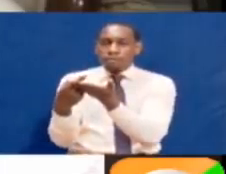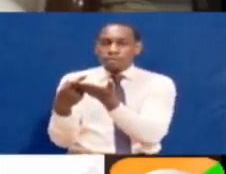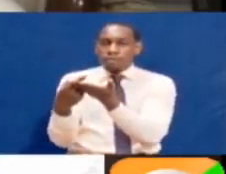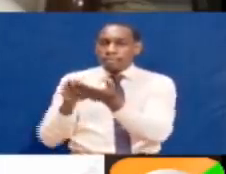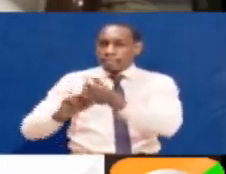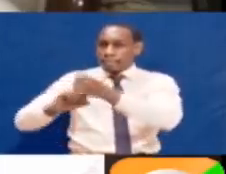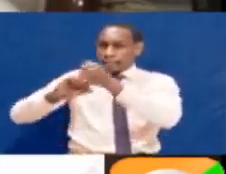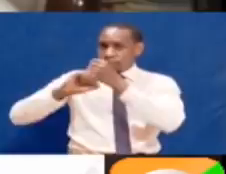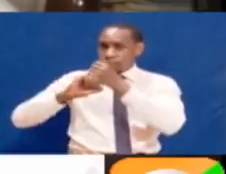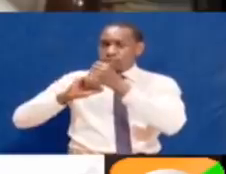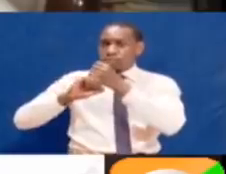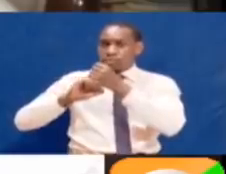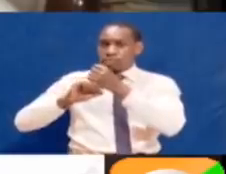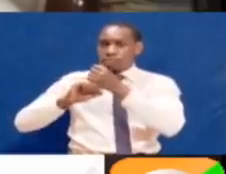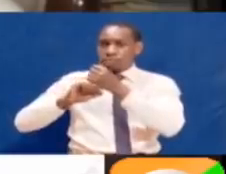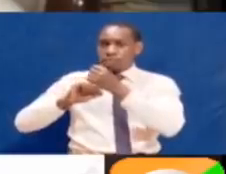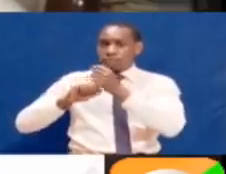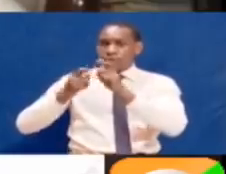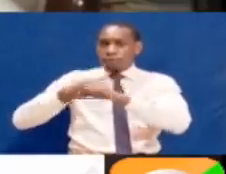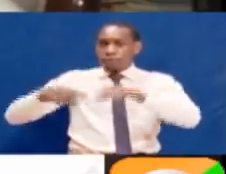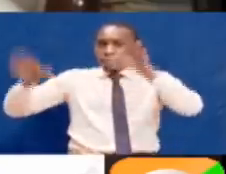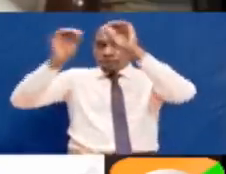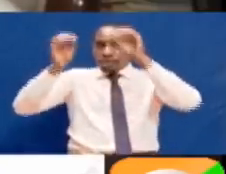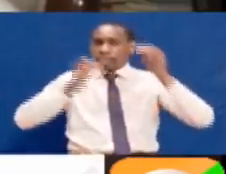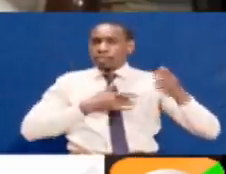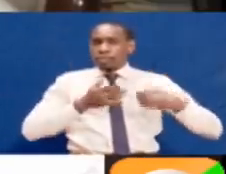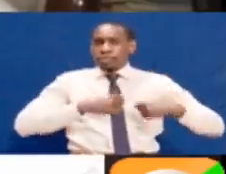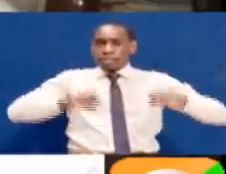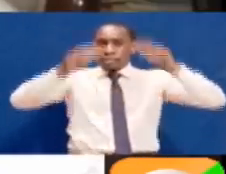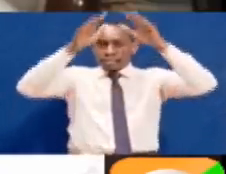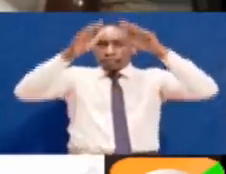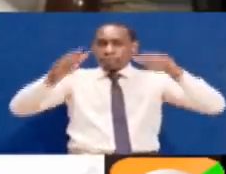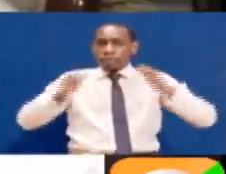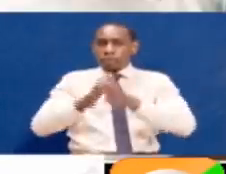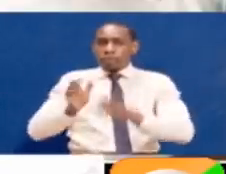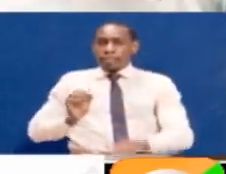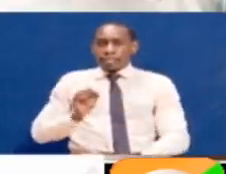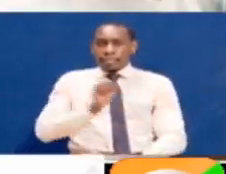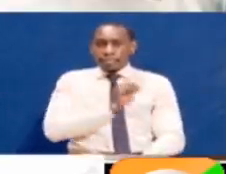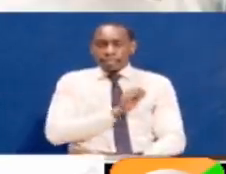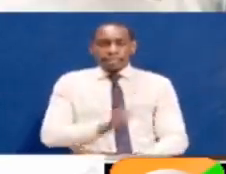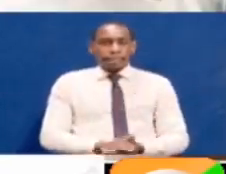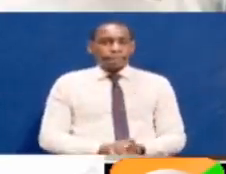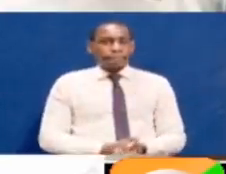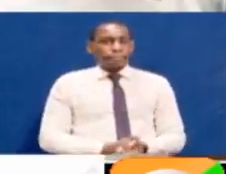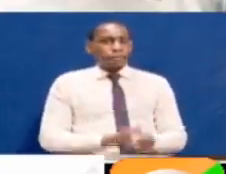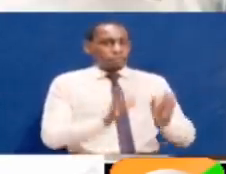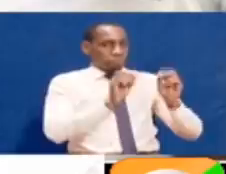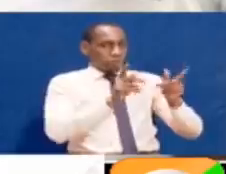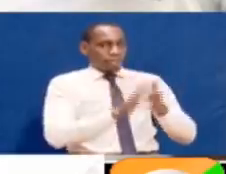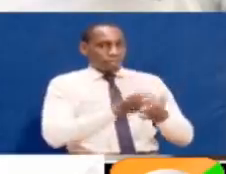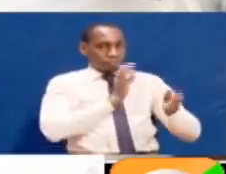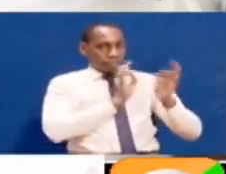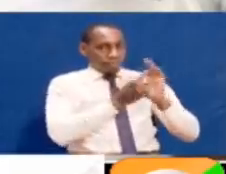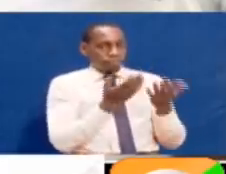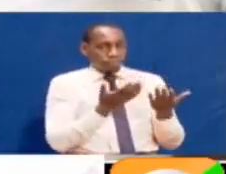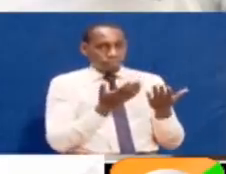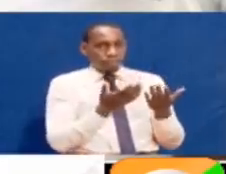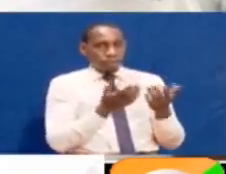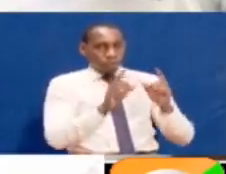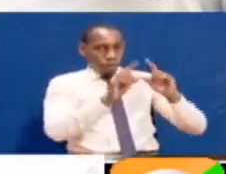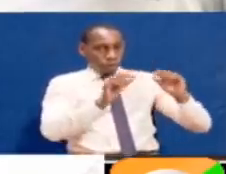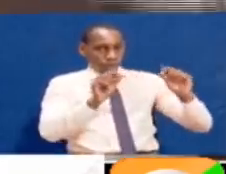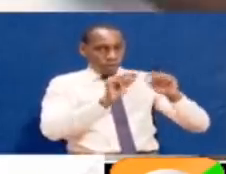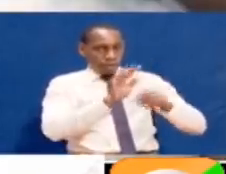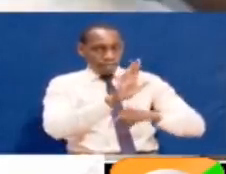a support from the national executive on devolution and the Senate. Okay. If you, and of course, this coming on the back of what you've